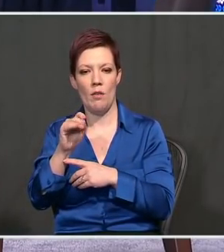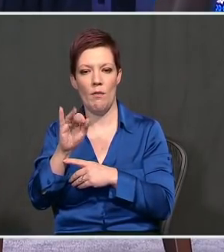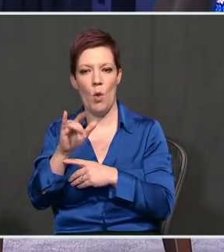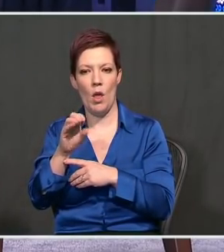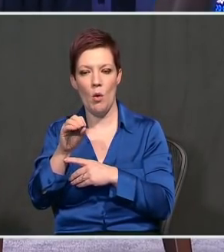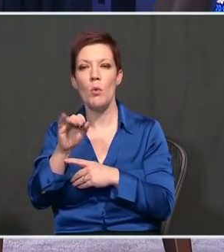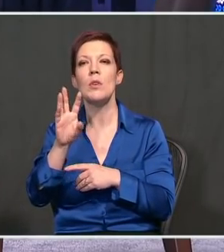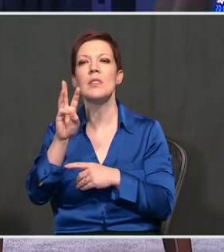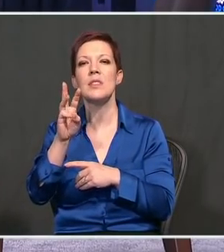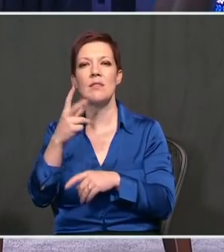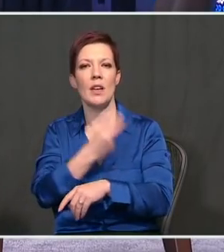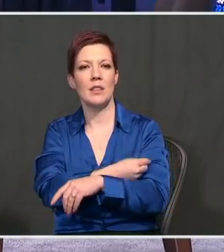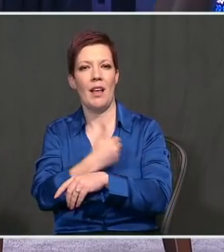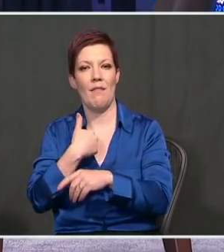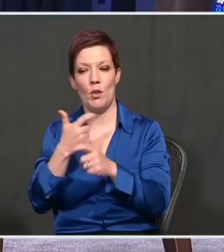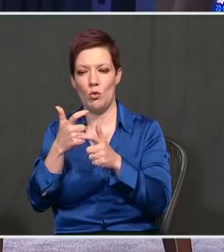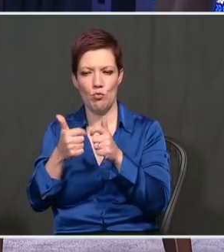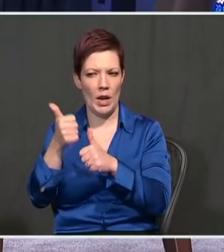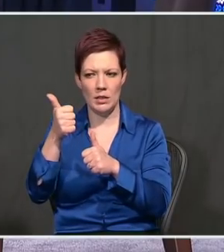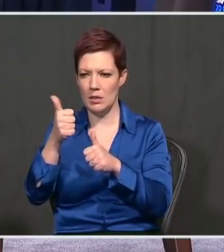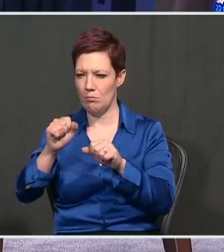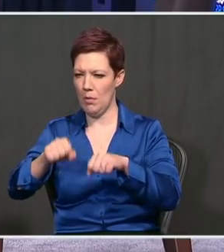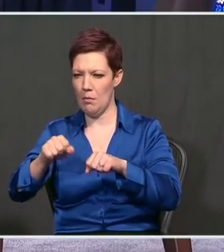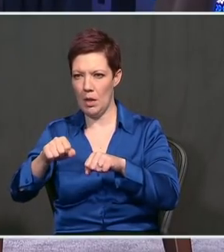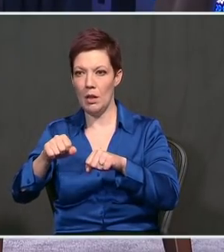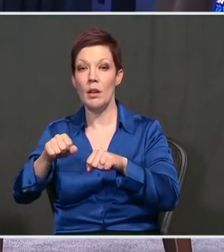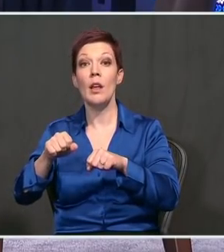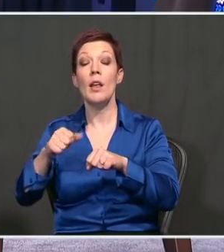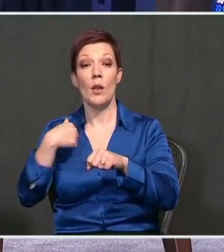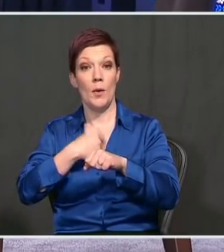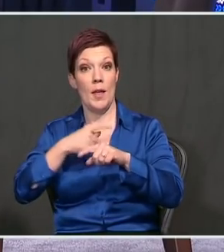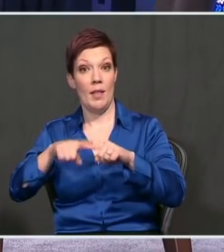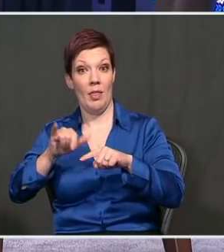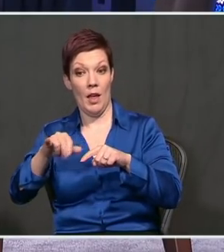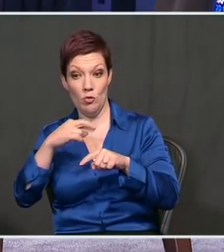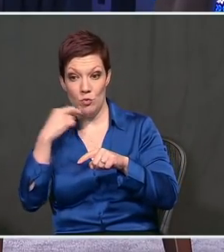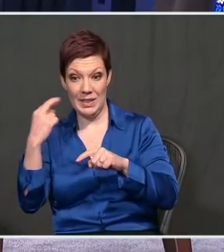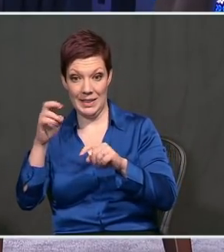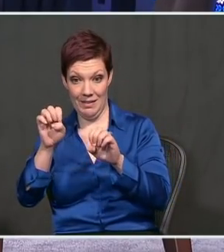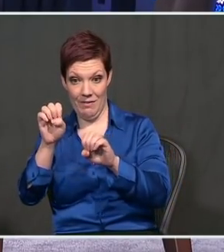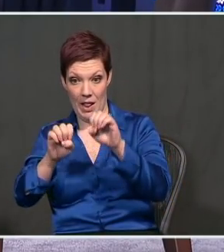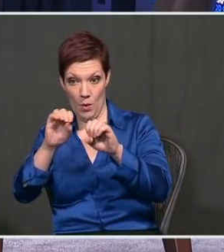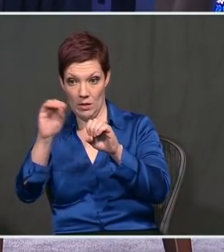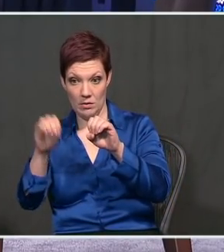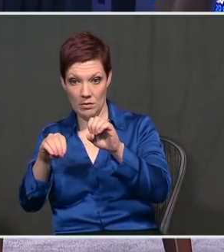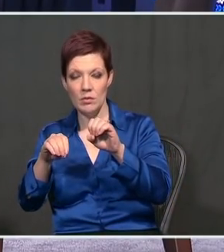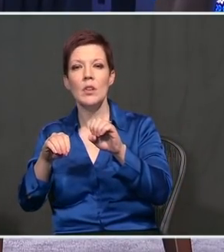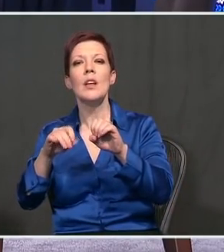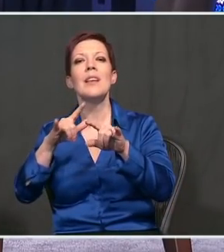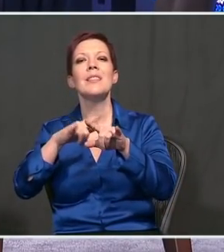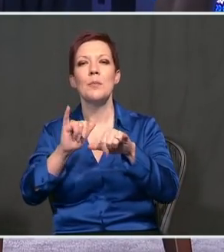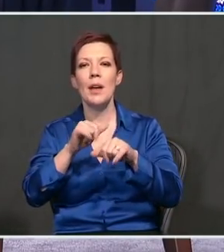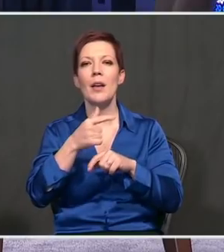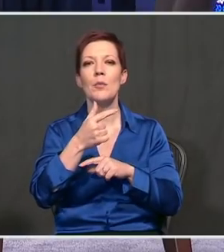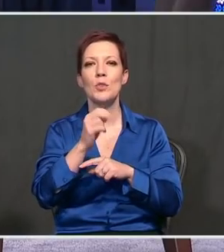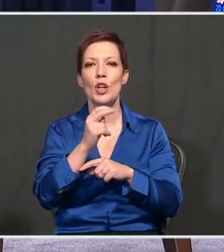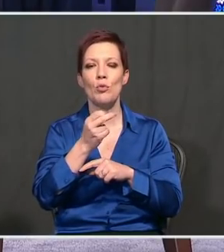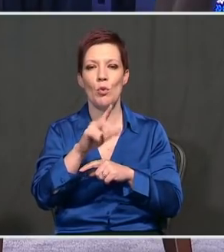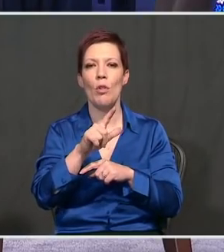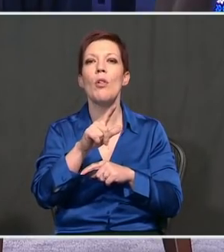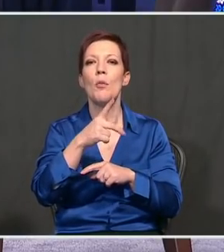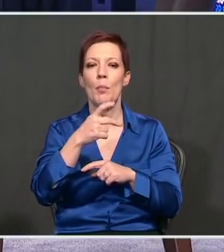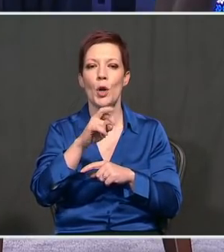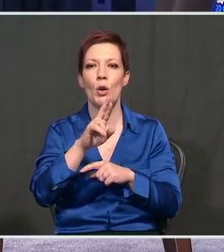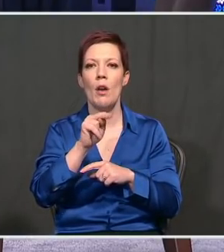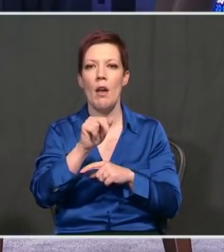the greatest probability on a risk-adjusted basis of achieving our objectives. At the same time, General Perna's role has been to create